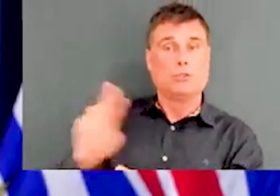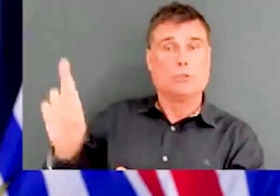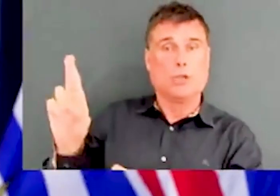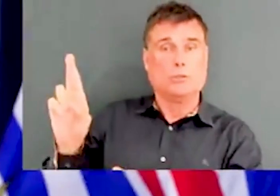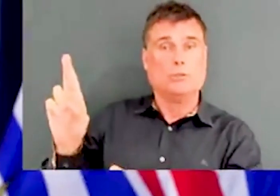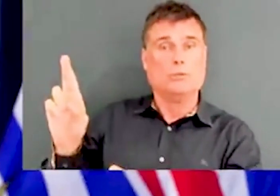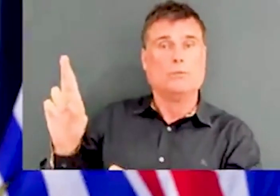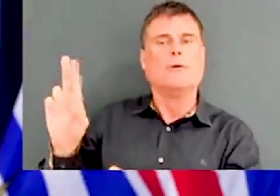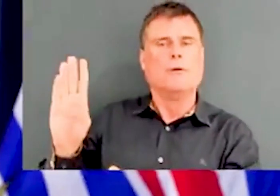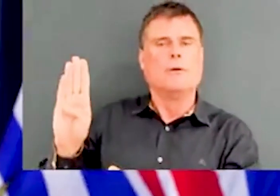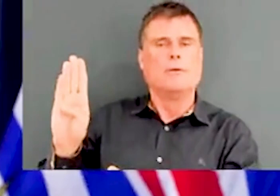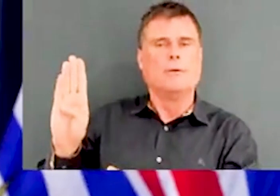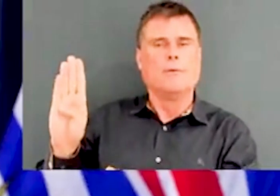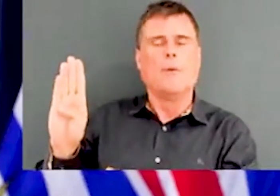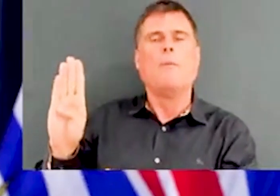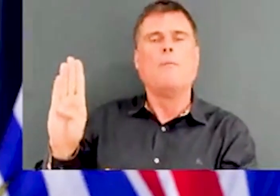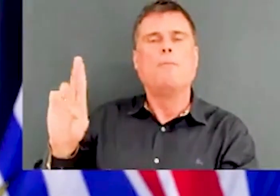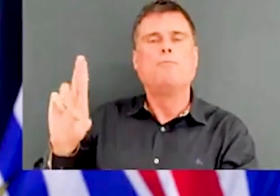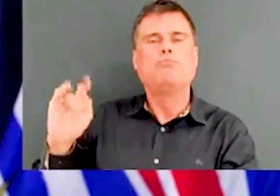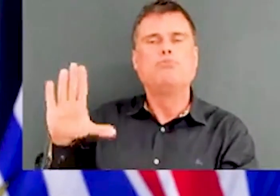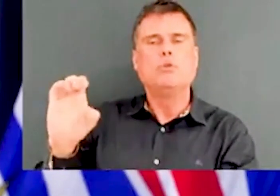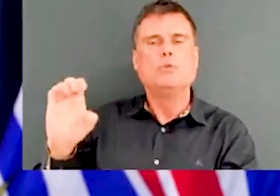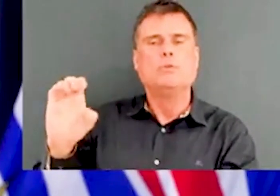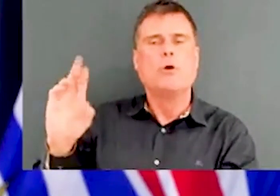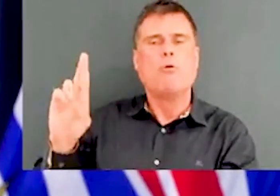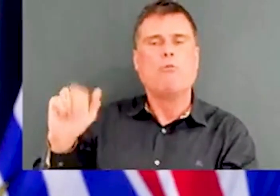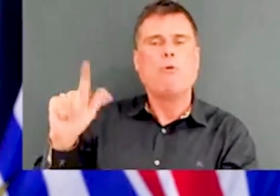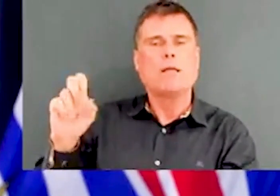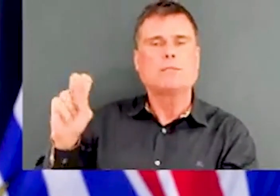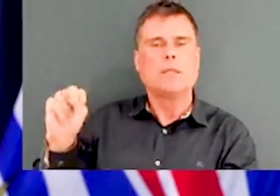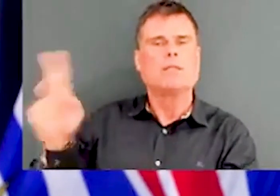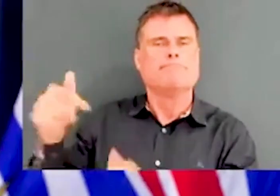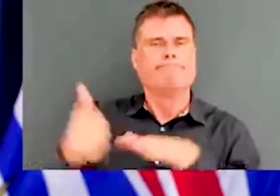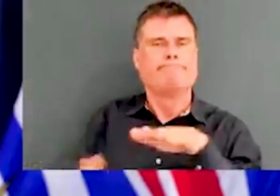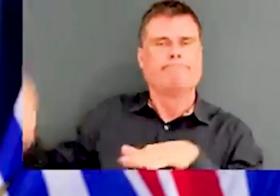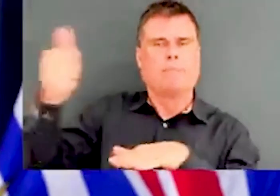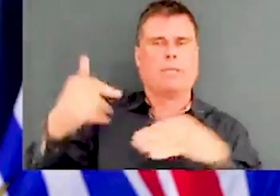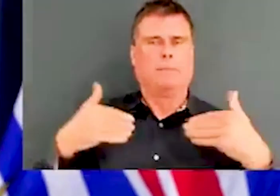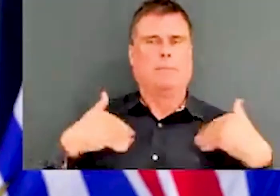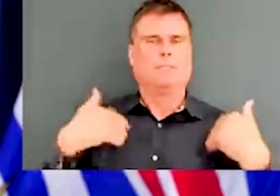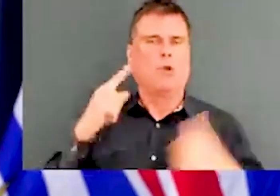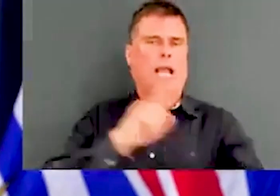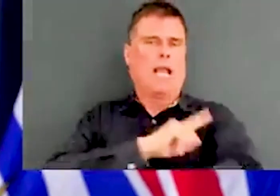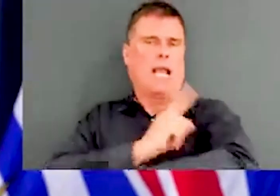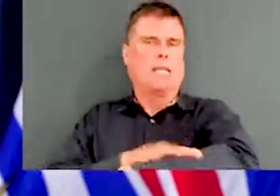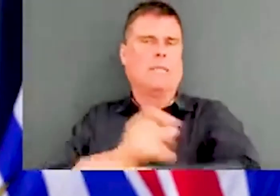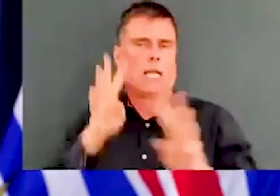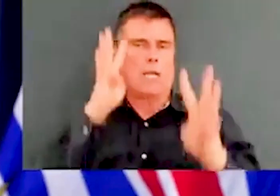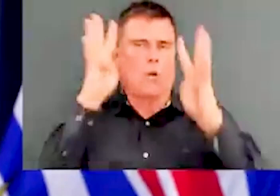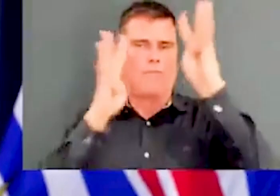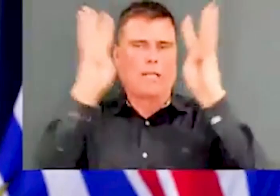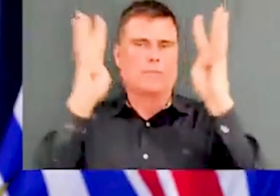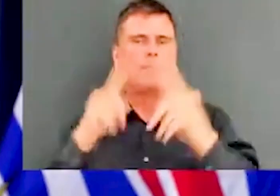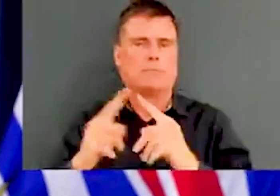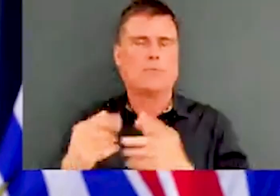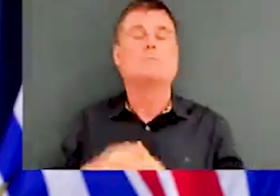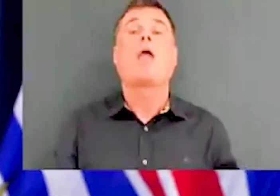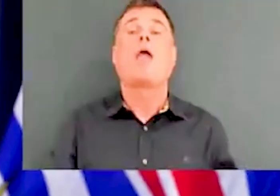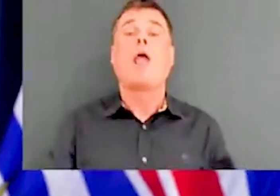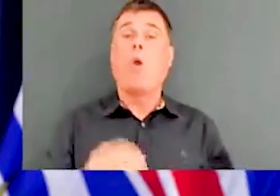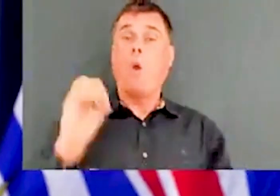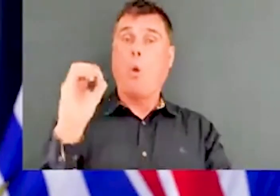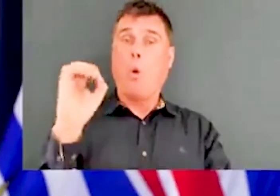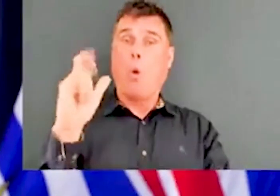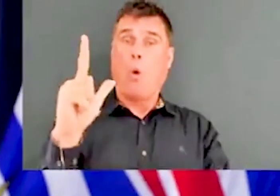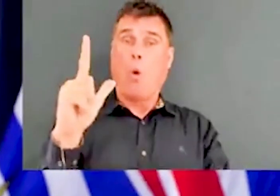a new oil and gas subsidy and royalty system for the people of British Columbia. One that will bring an end to